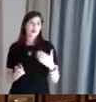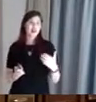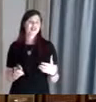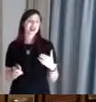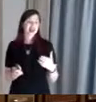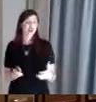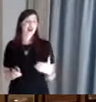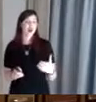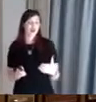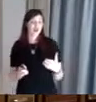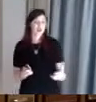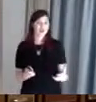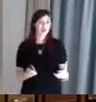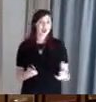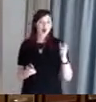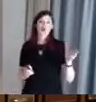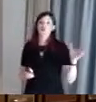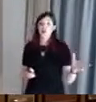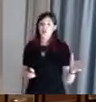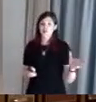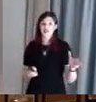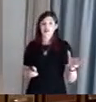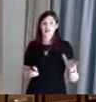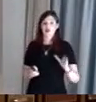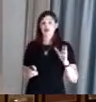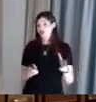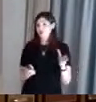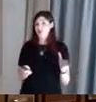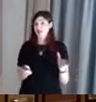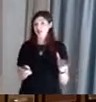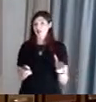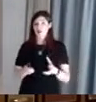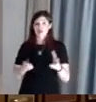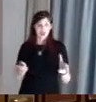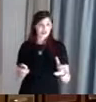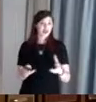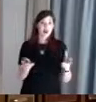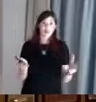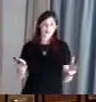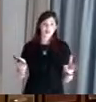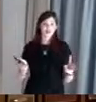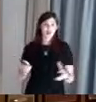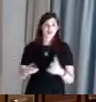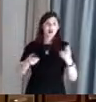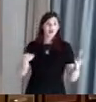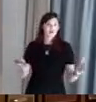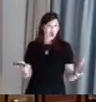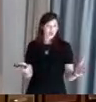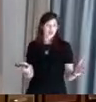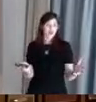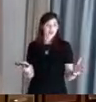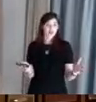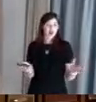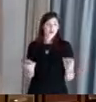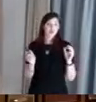the UK's national healthcare services. According to their statement, about 30% of their clinics, their hospital systems, their